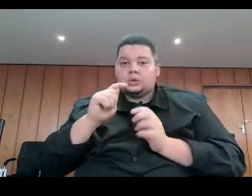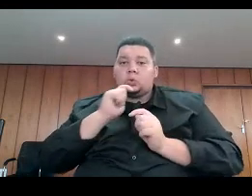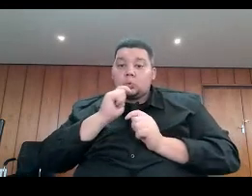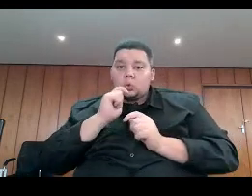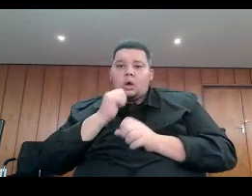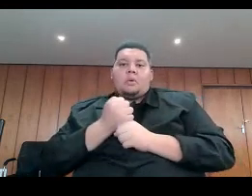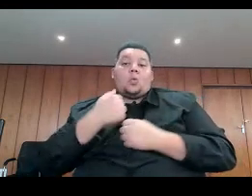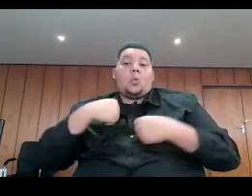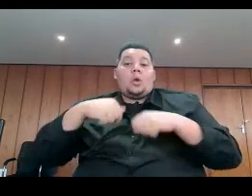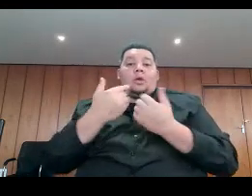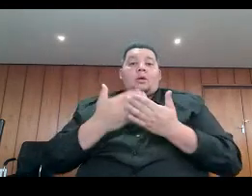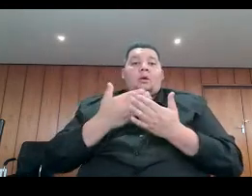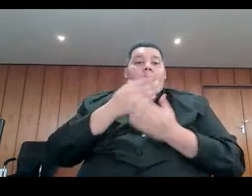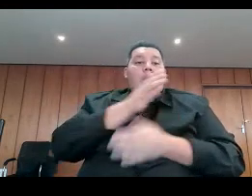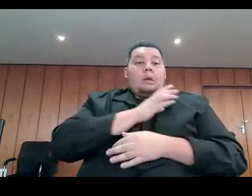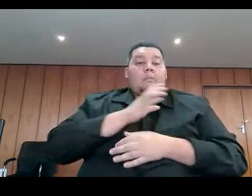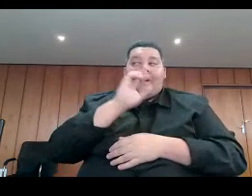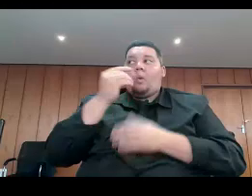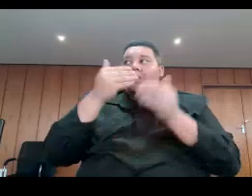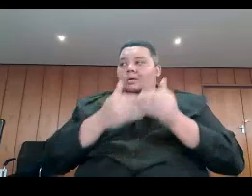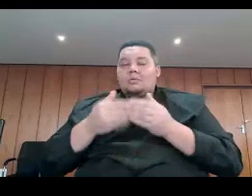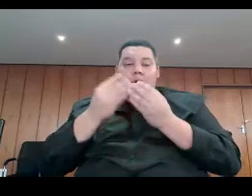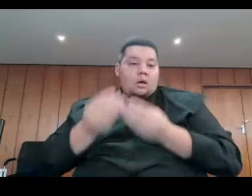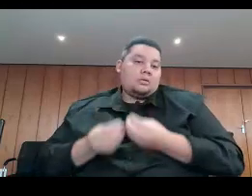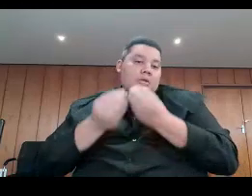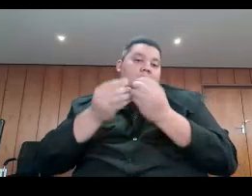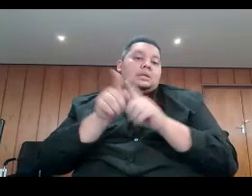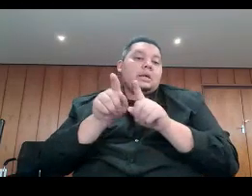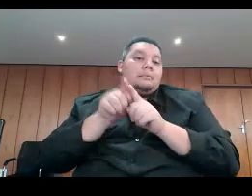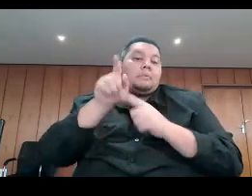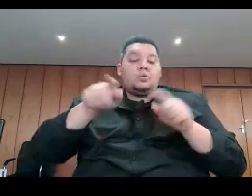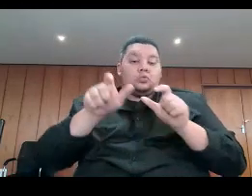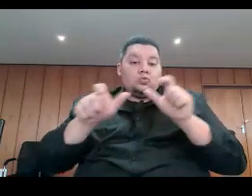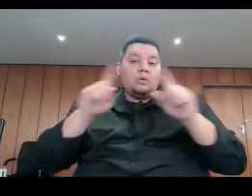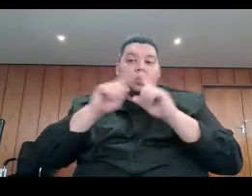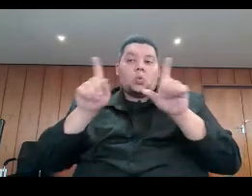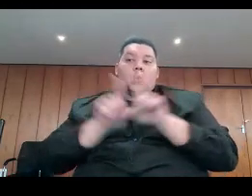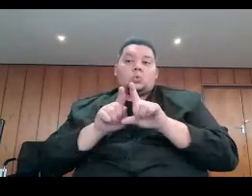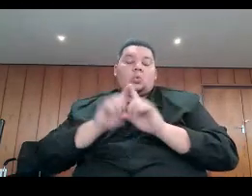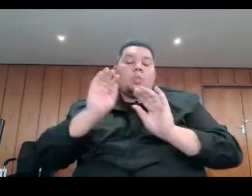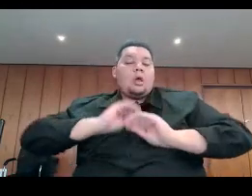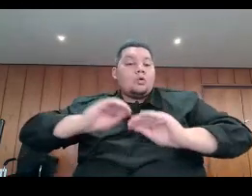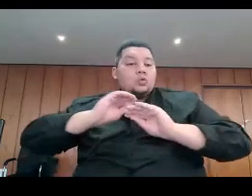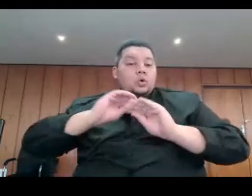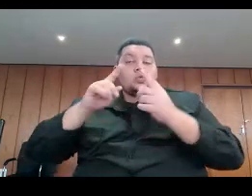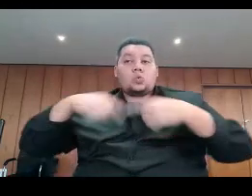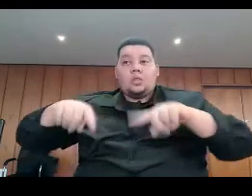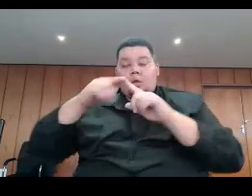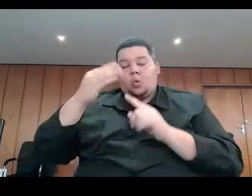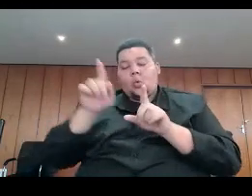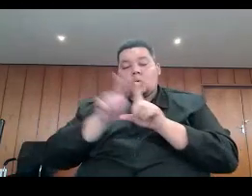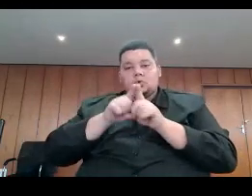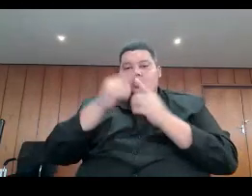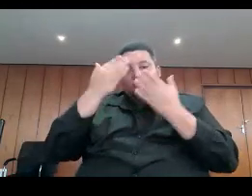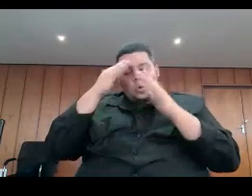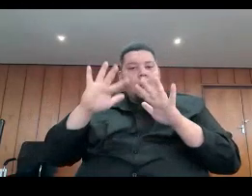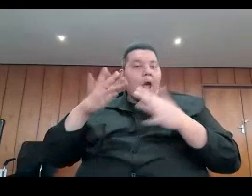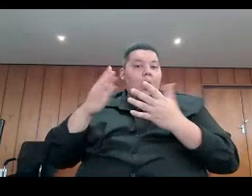about empowering the caregivers and the learners themselves, but also the educators, that they also don't know